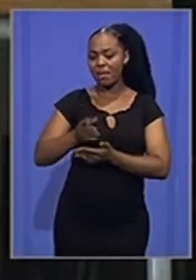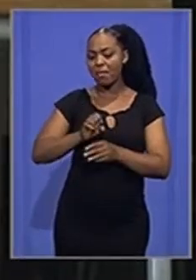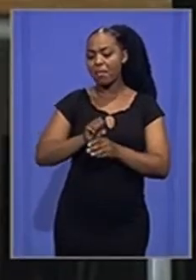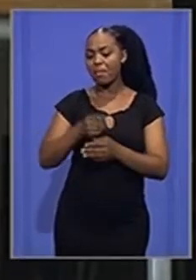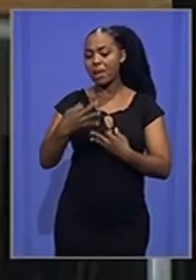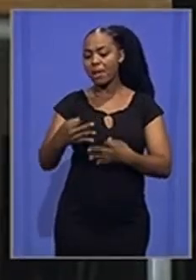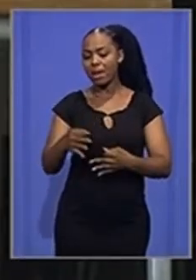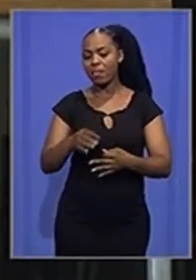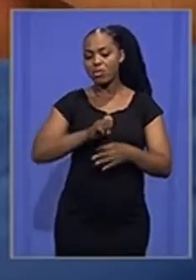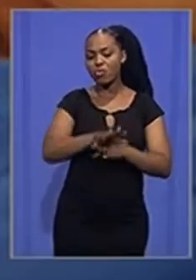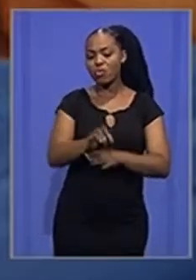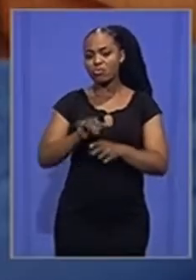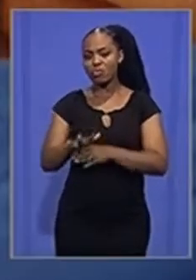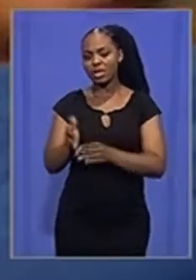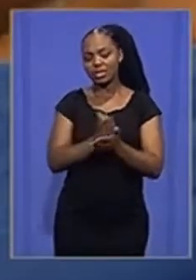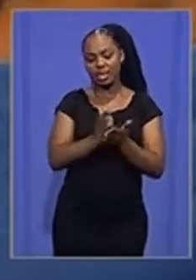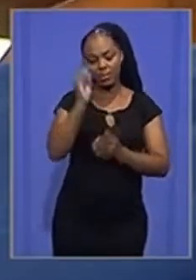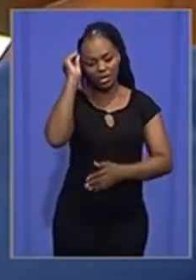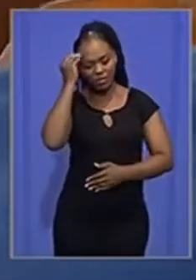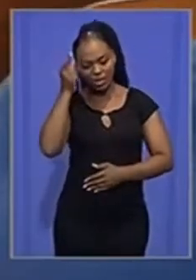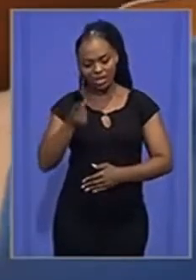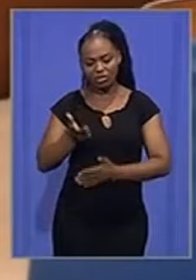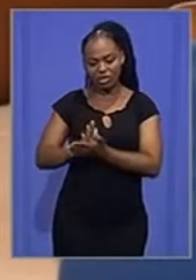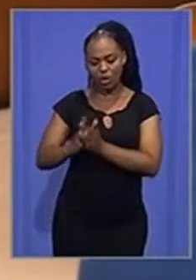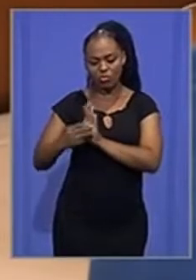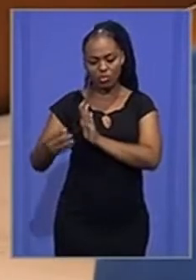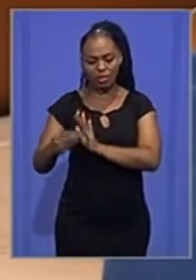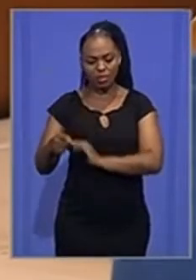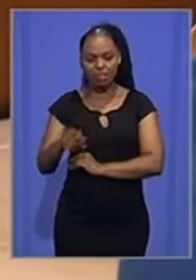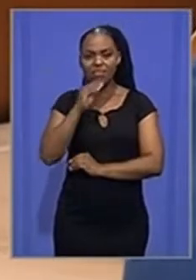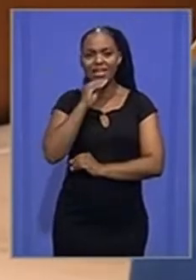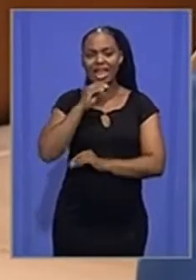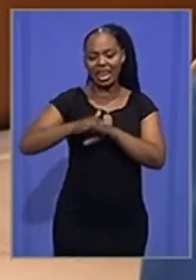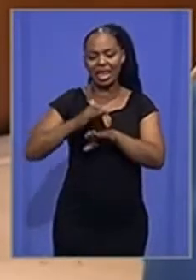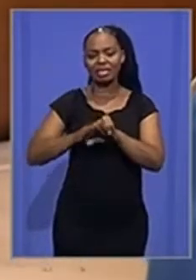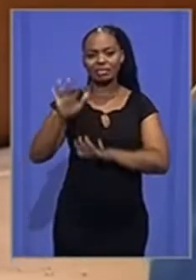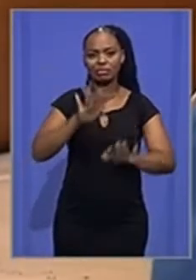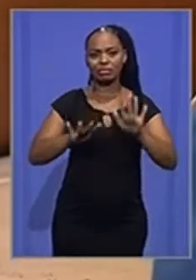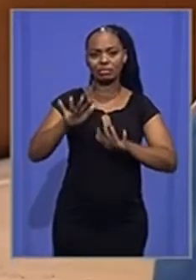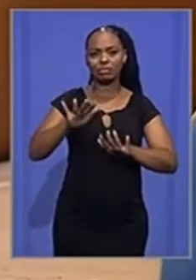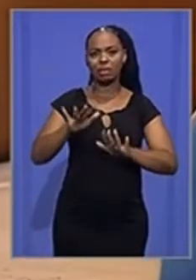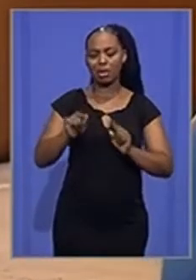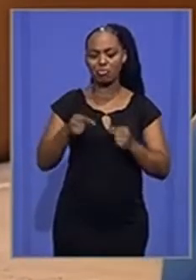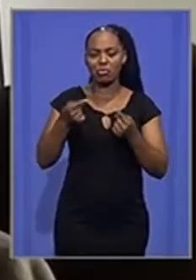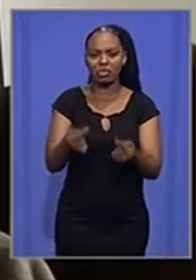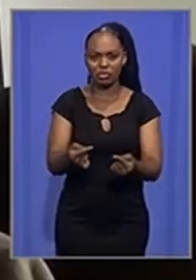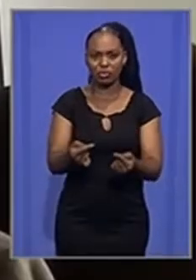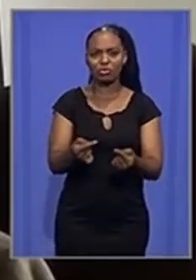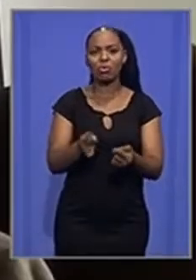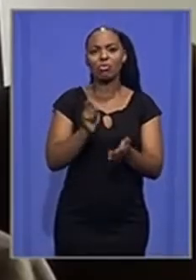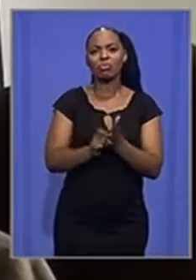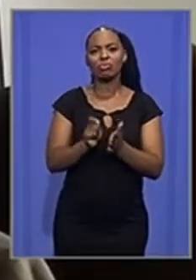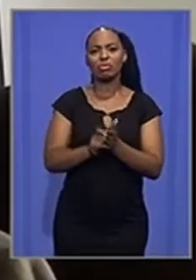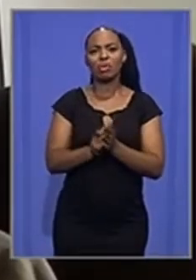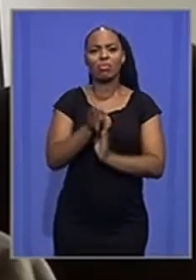than current information suggests, it will then be too late and impossible to reconvene the matric